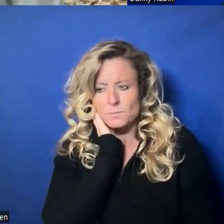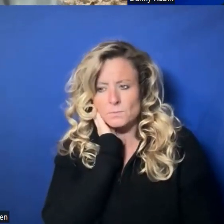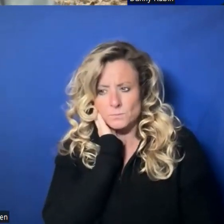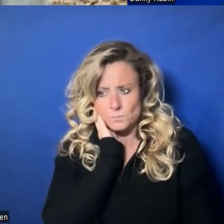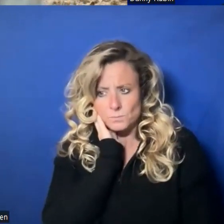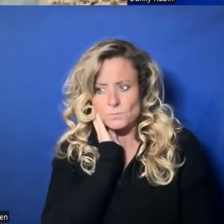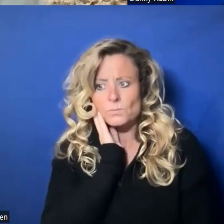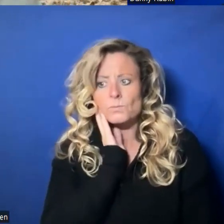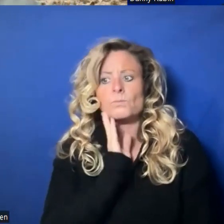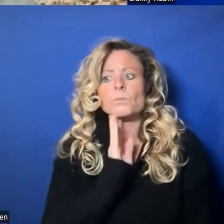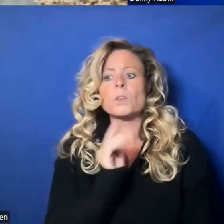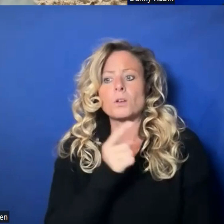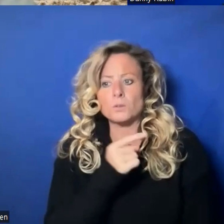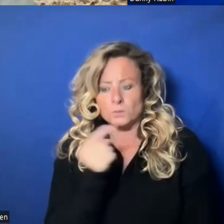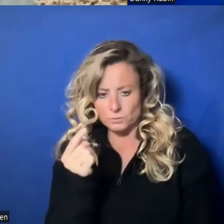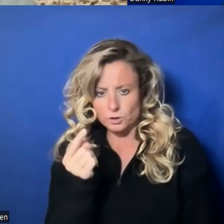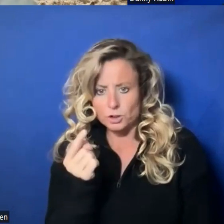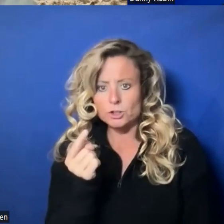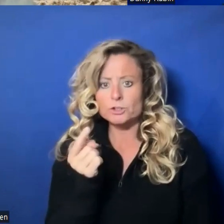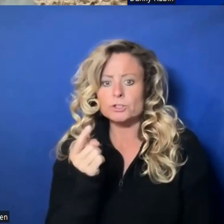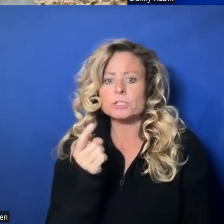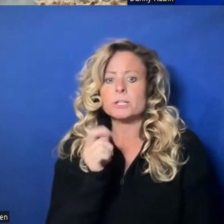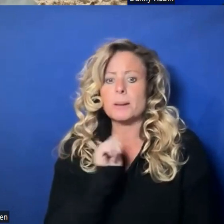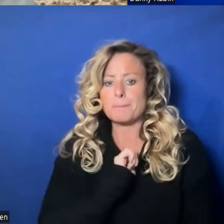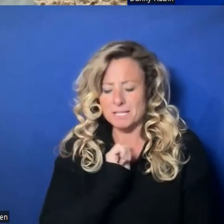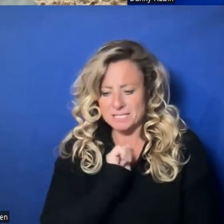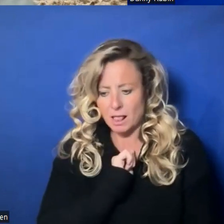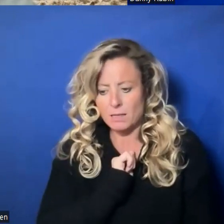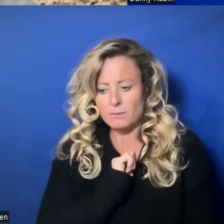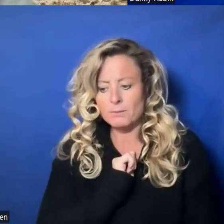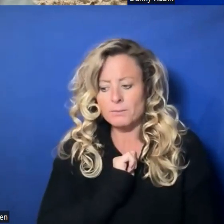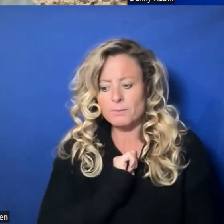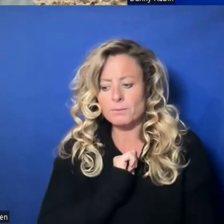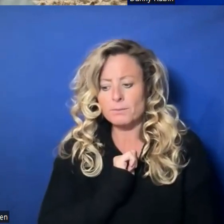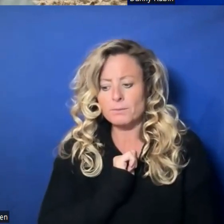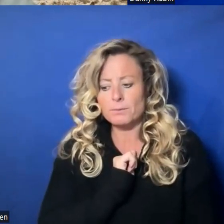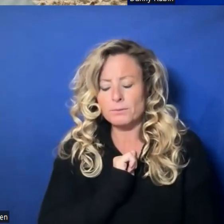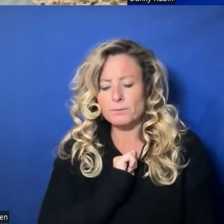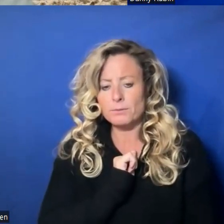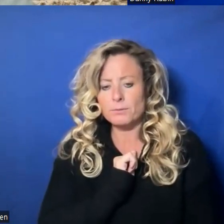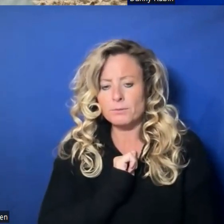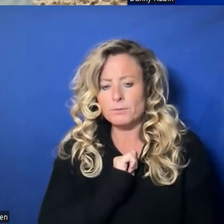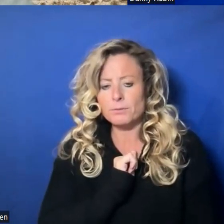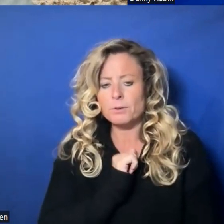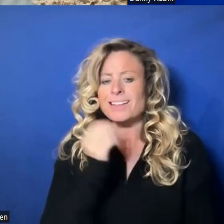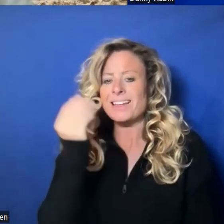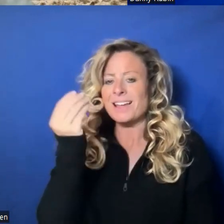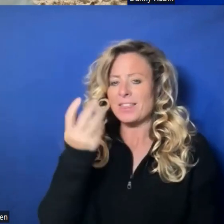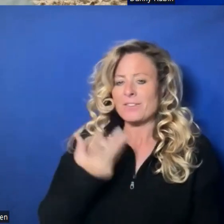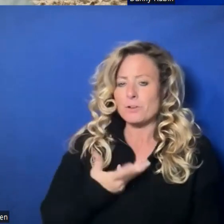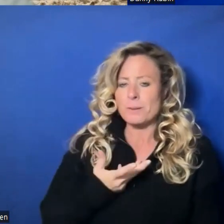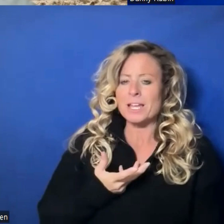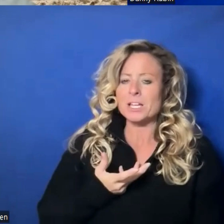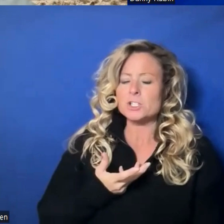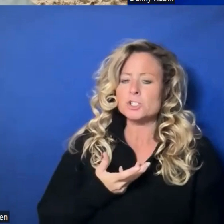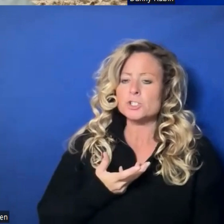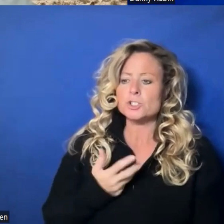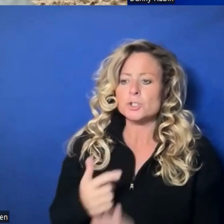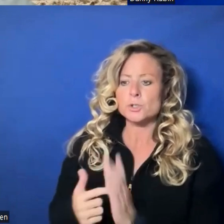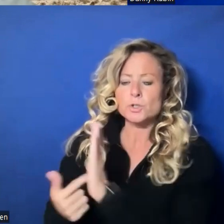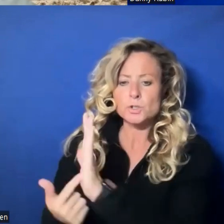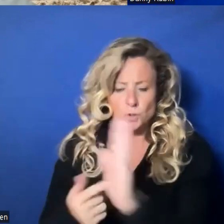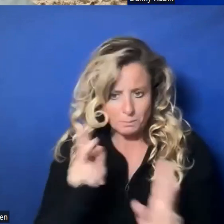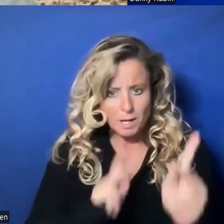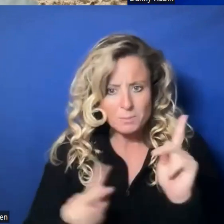first, I need to ask myself, does the information given by people